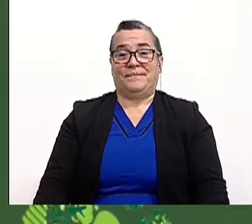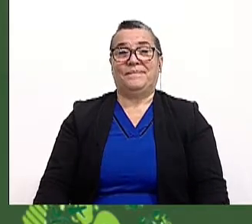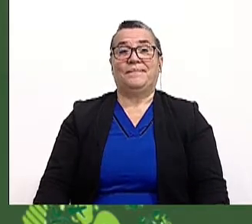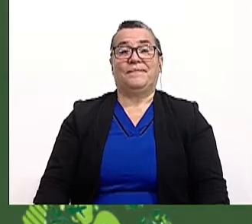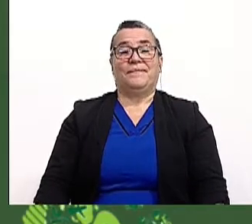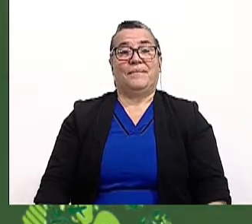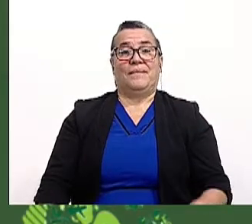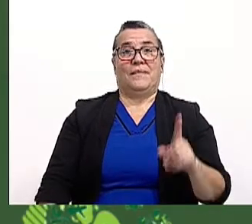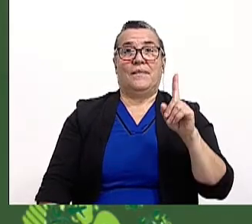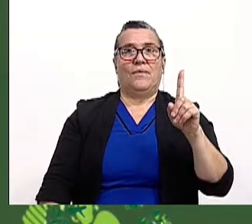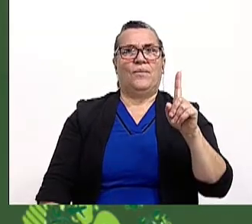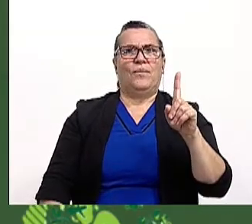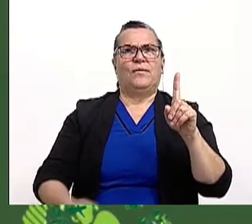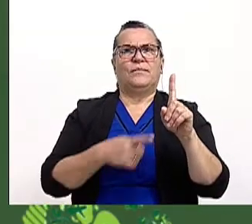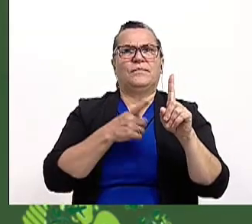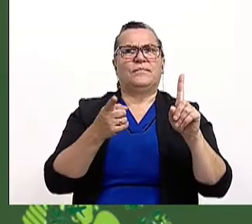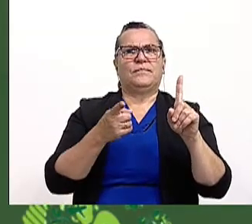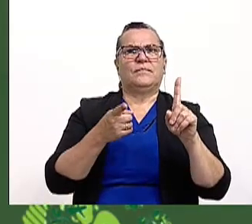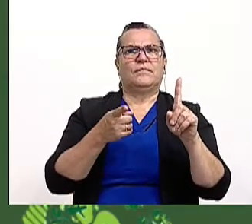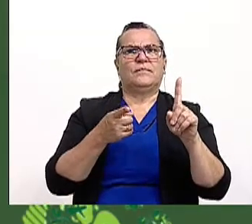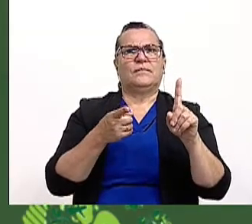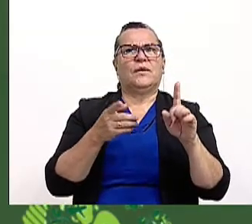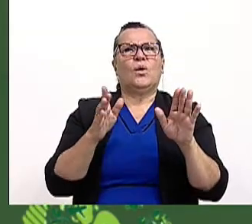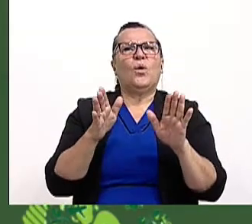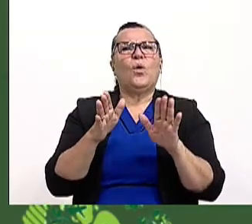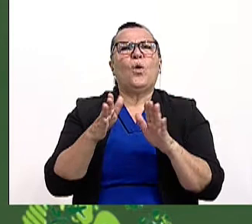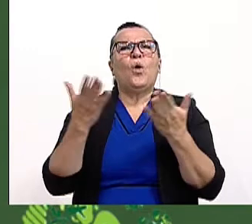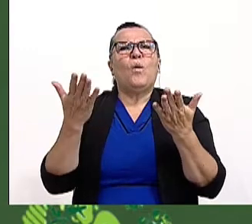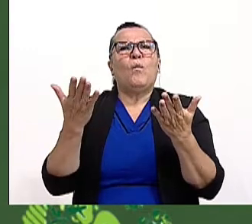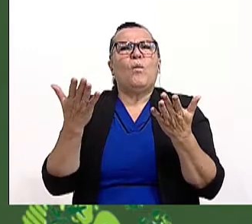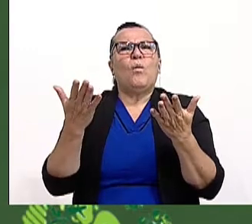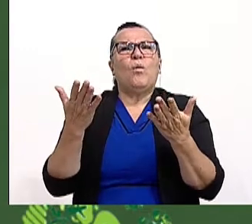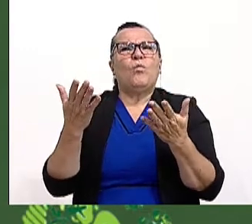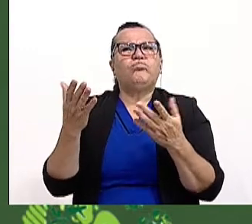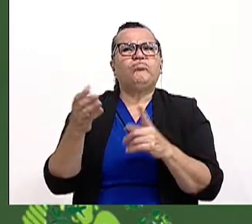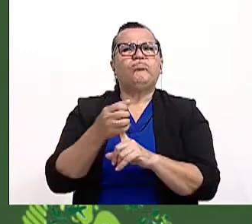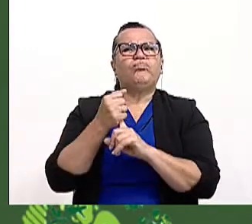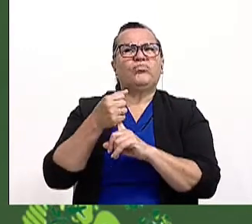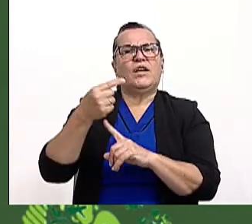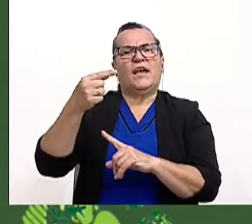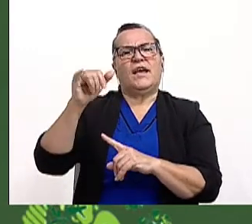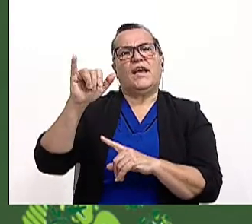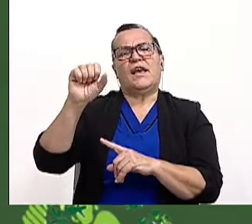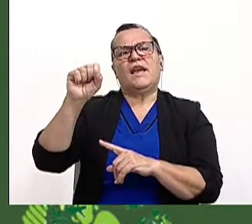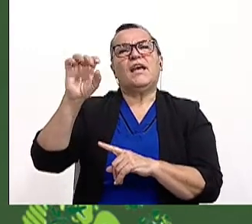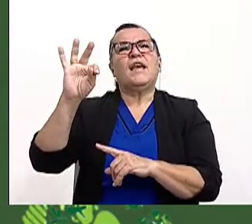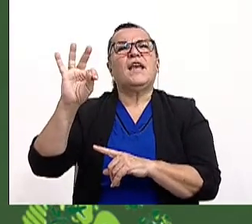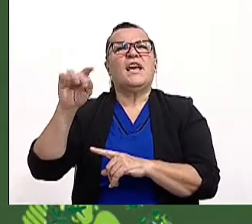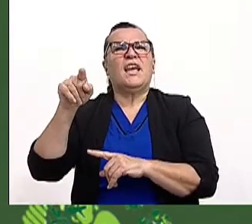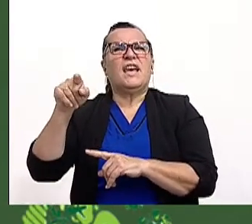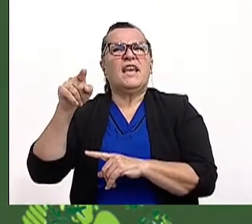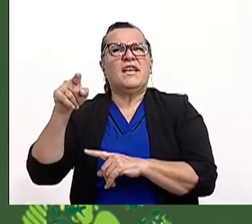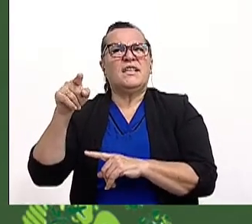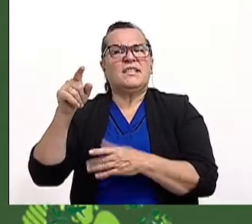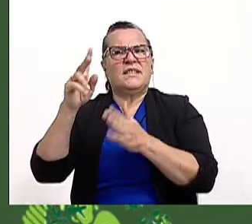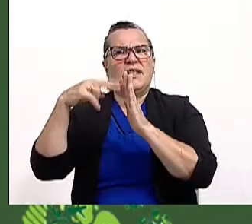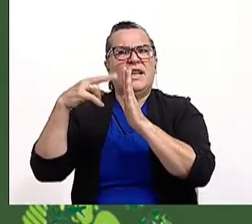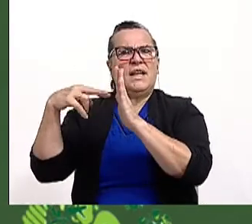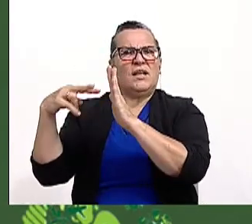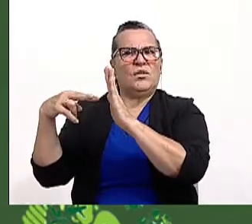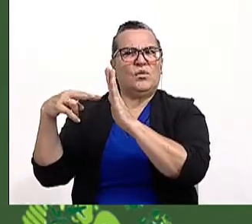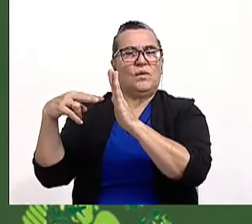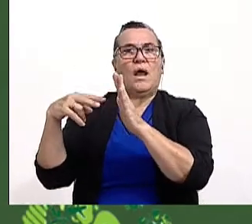Okay, how to get the gist in a reading? Well, it is the most important general information